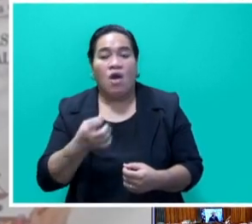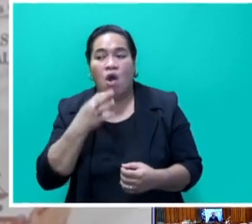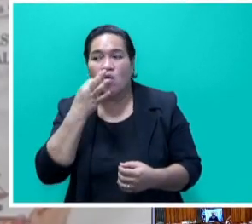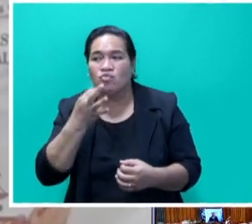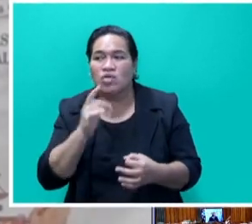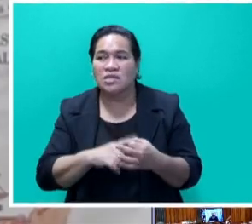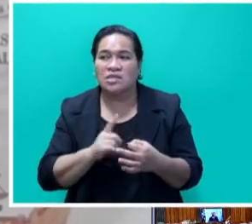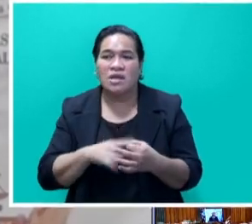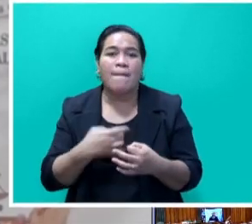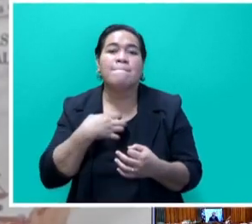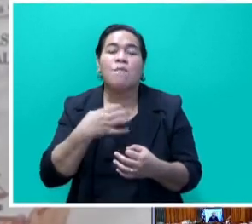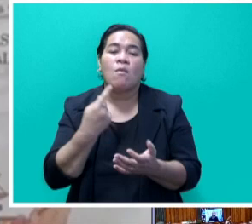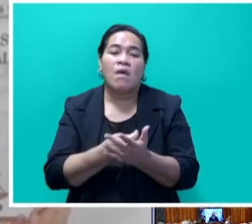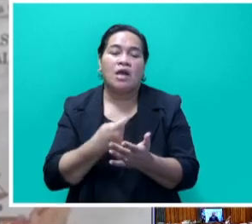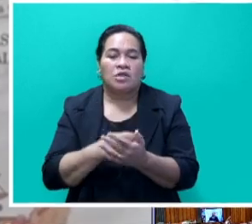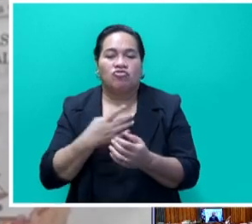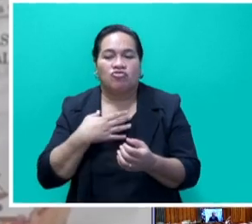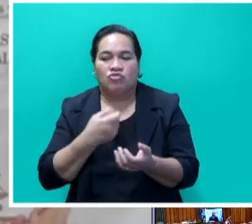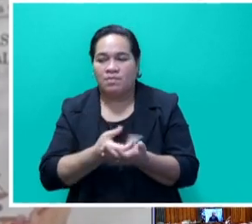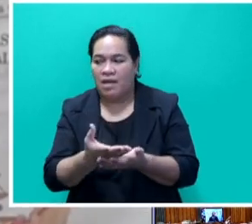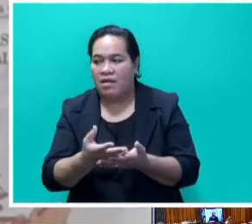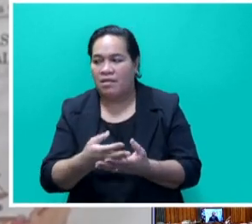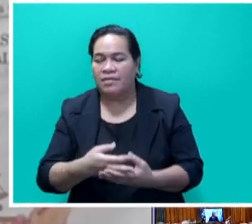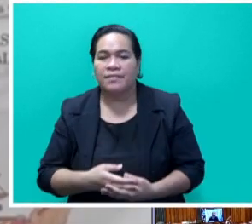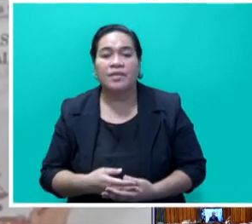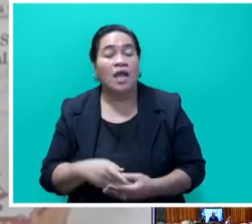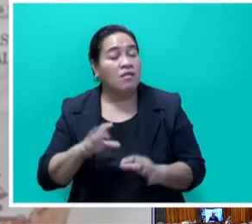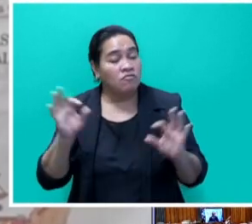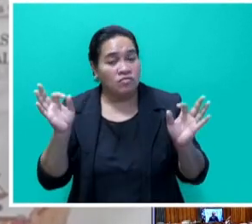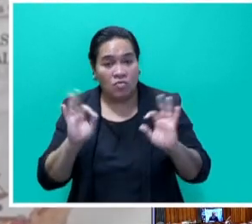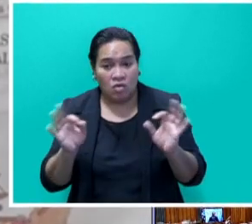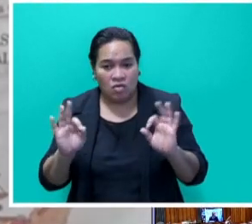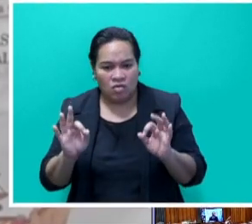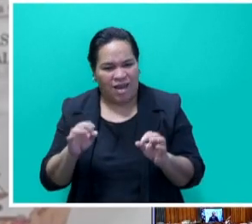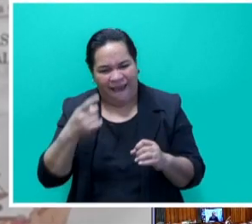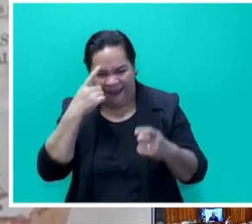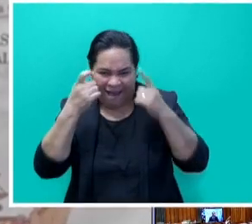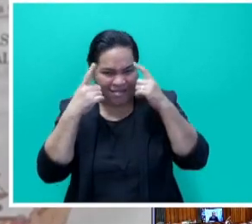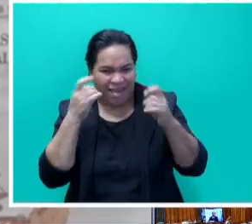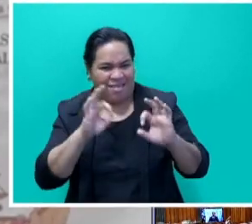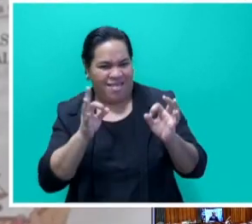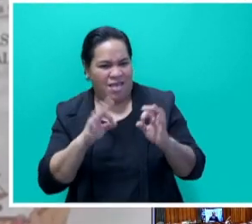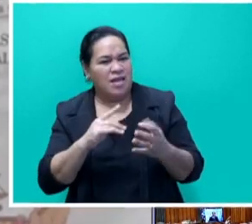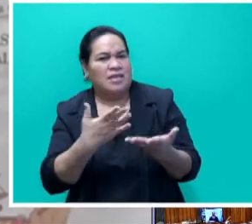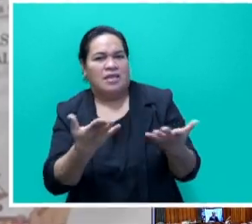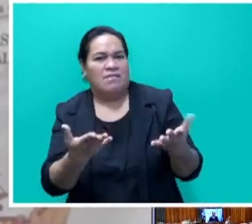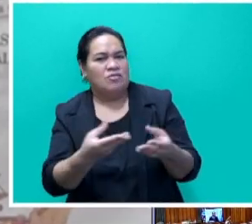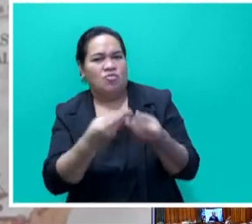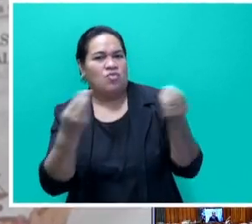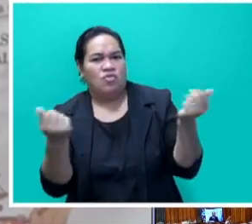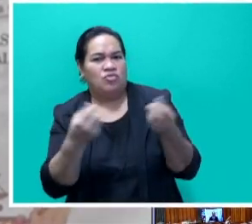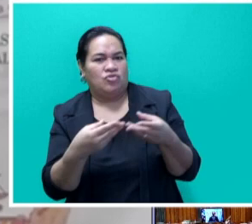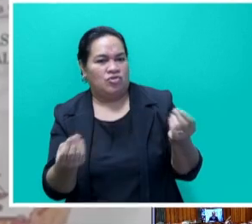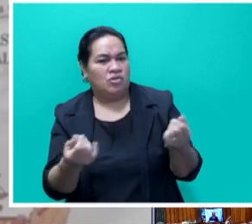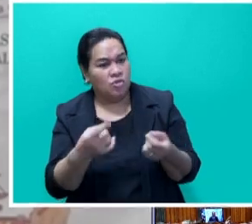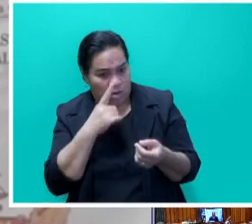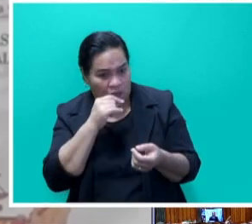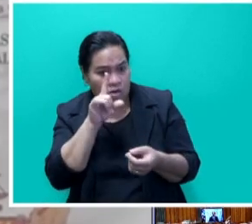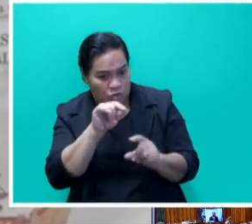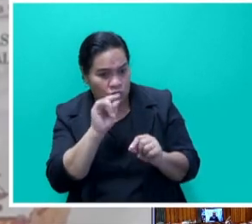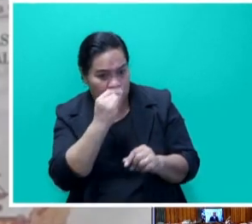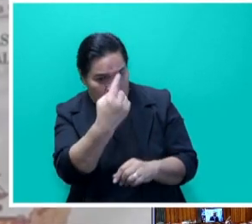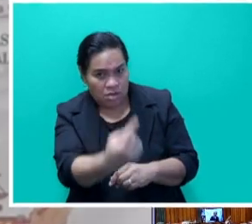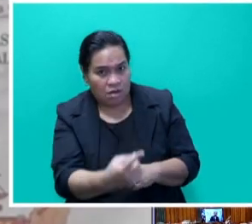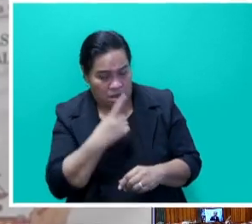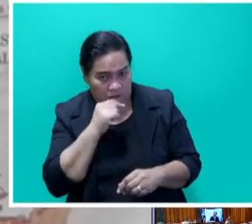be spent on some particular issue. They have not come up with anything. Can they do it? Can they come up with creative ideas? Or is